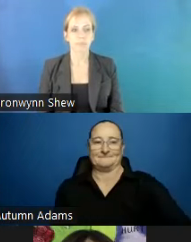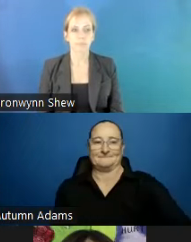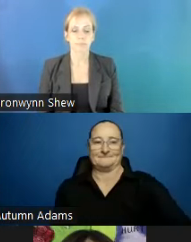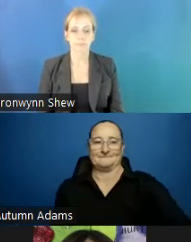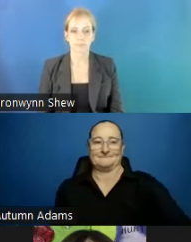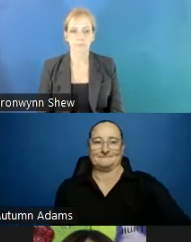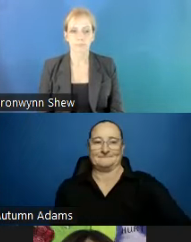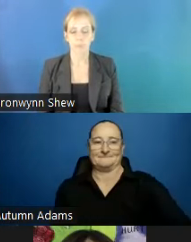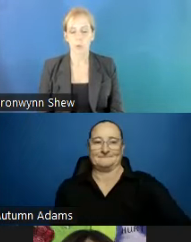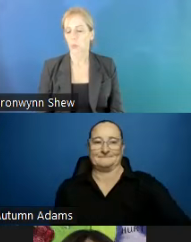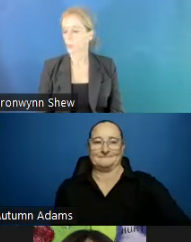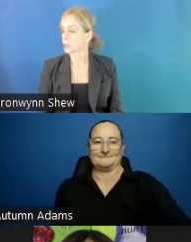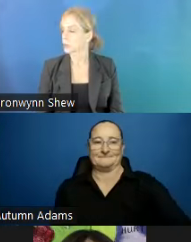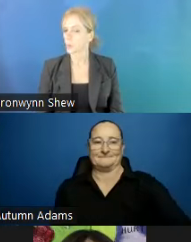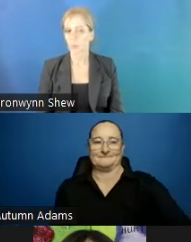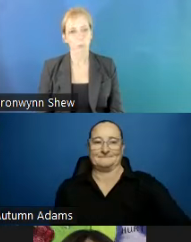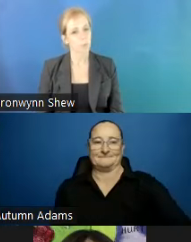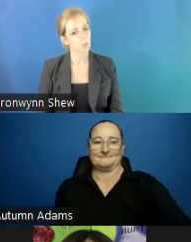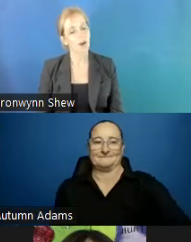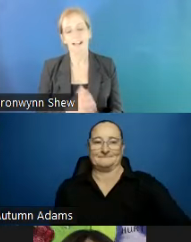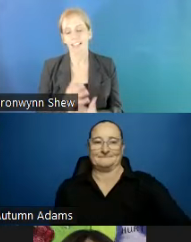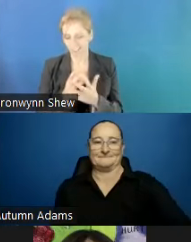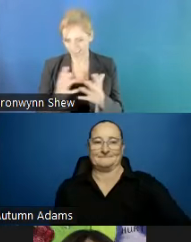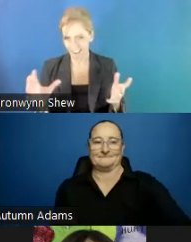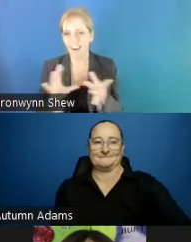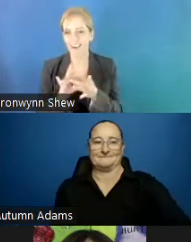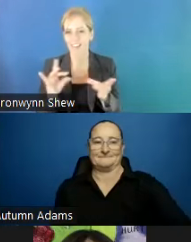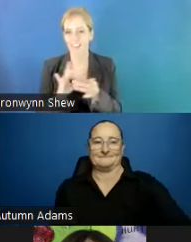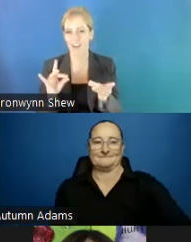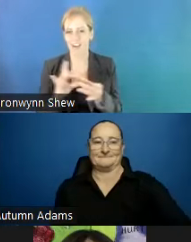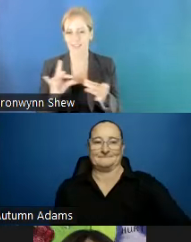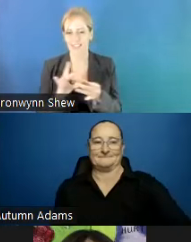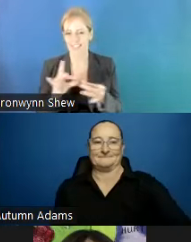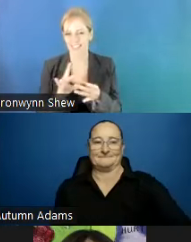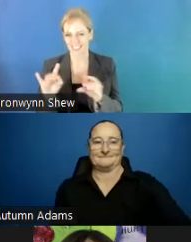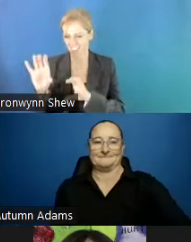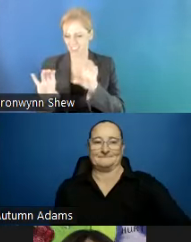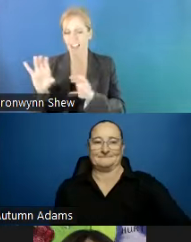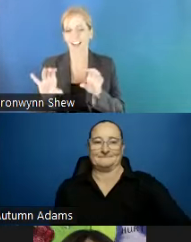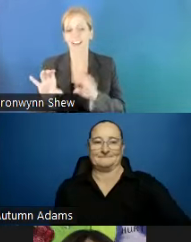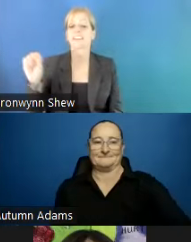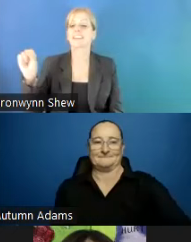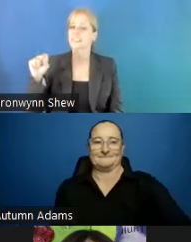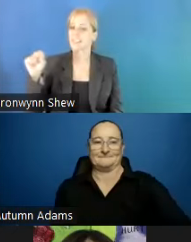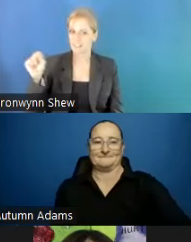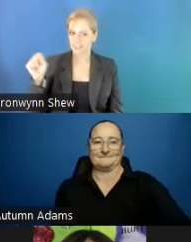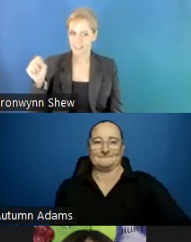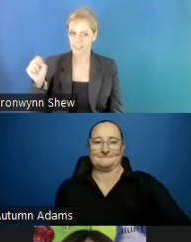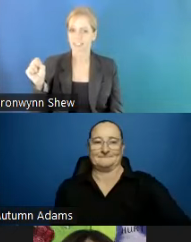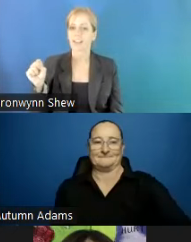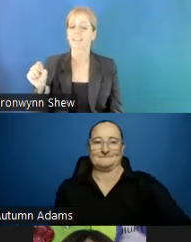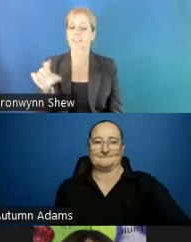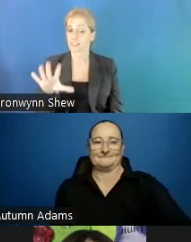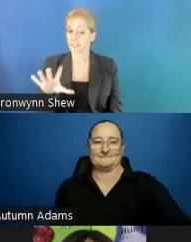Oh man, there's a lot of comments in the chat box. Yes. So yes, interpreters can make a huge